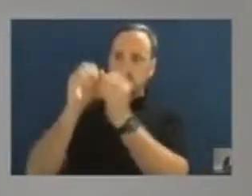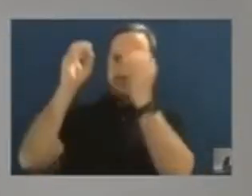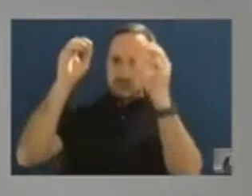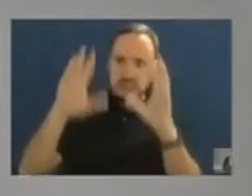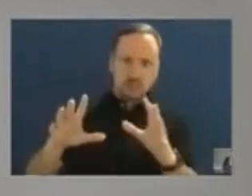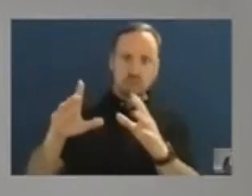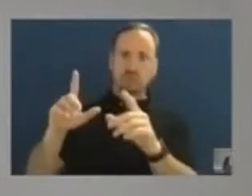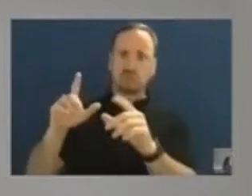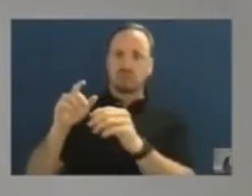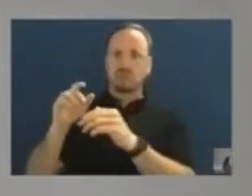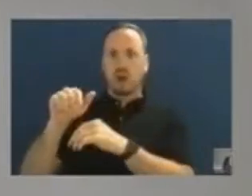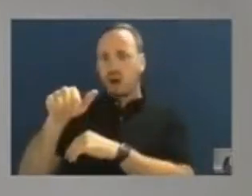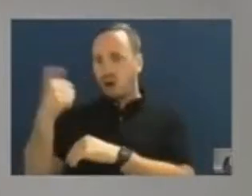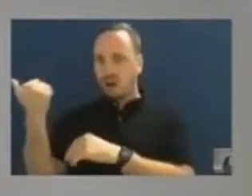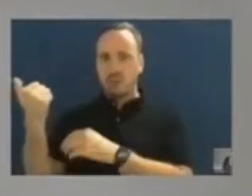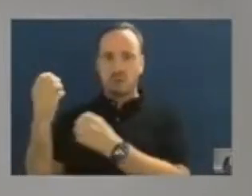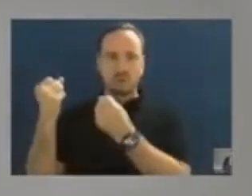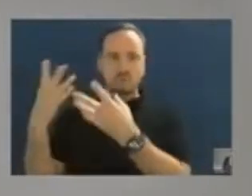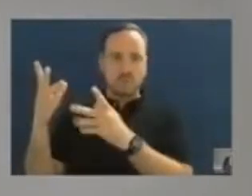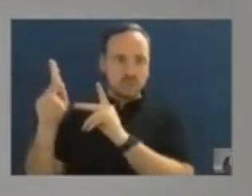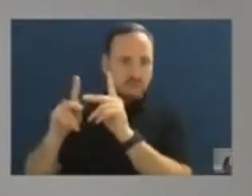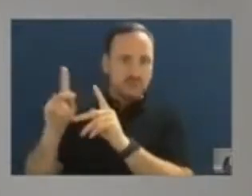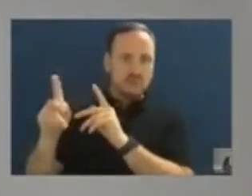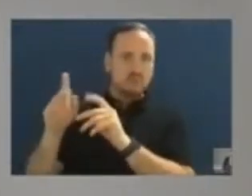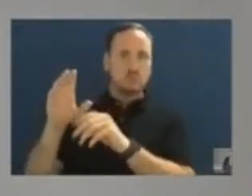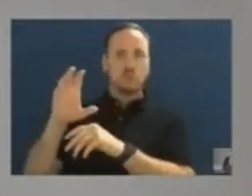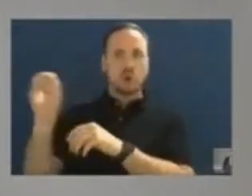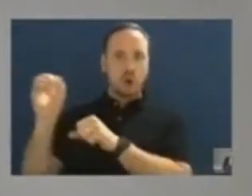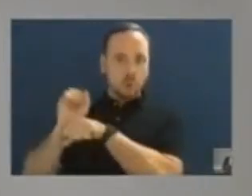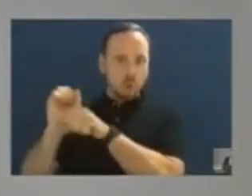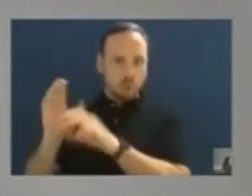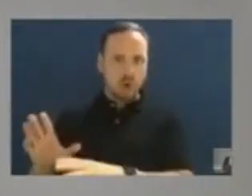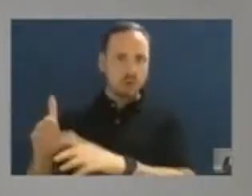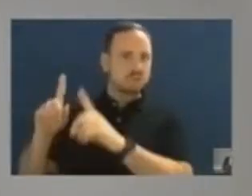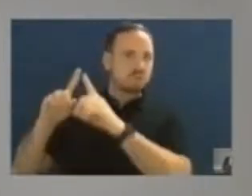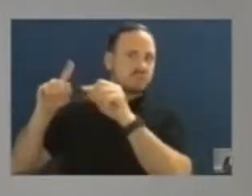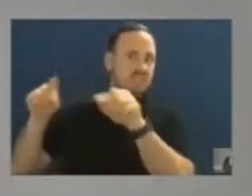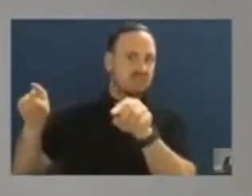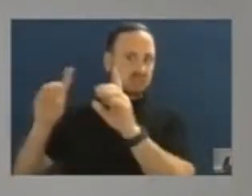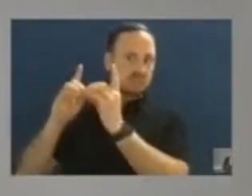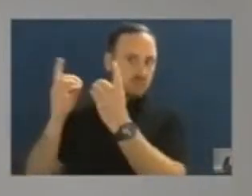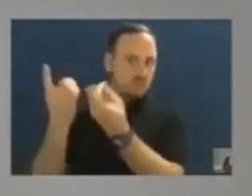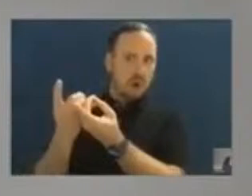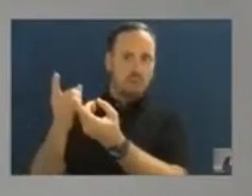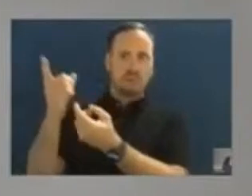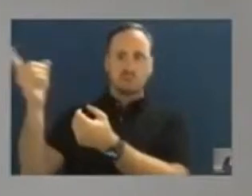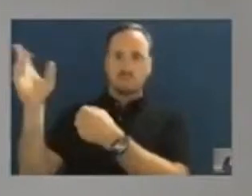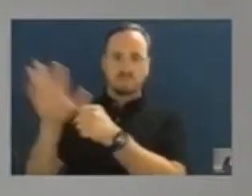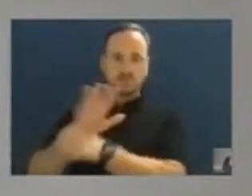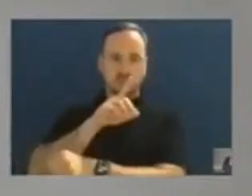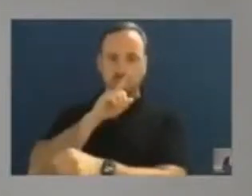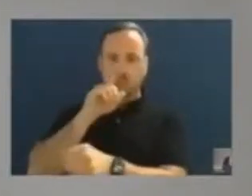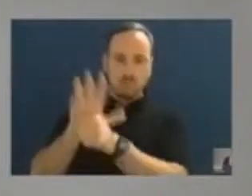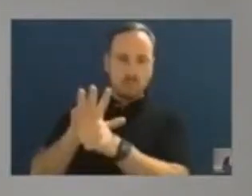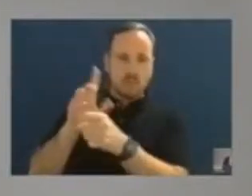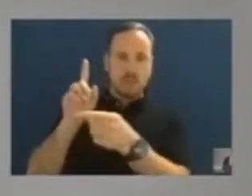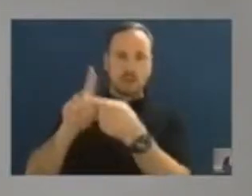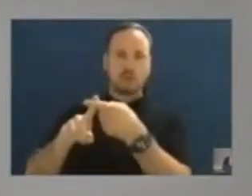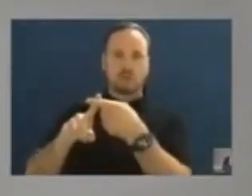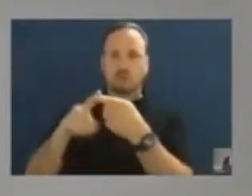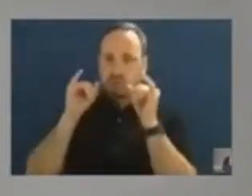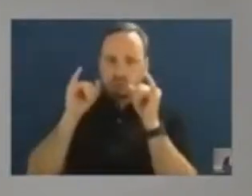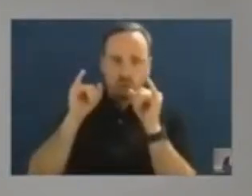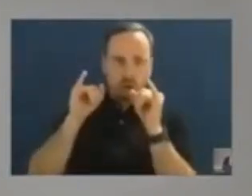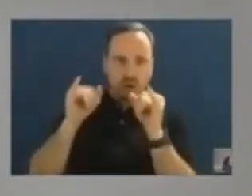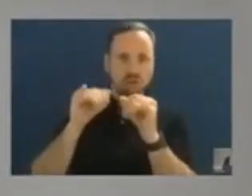of incredible members across various departments of this district that are completely committed to our instructional core business, and I'm just